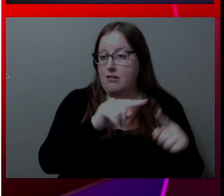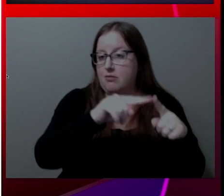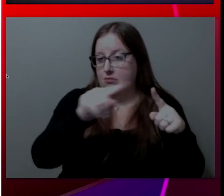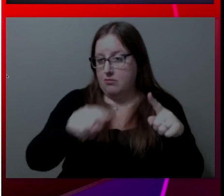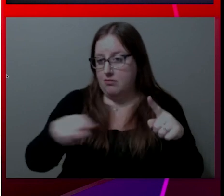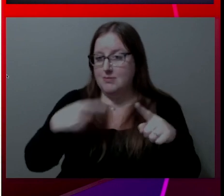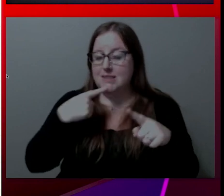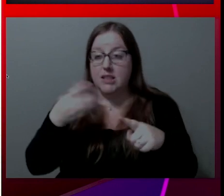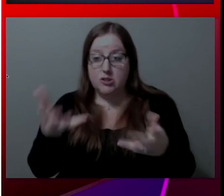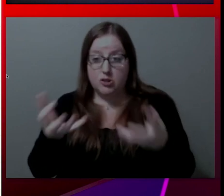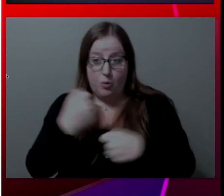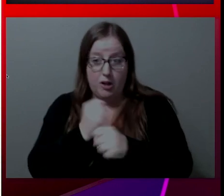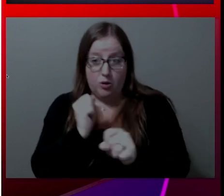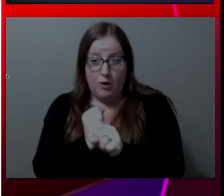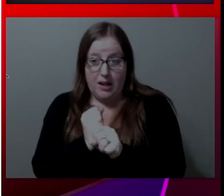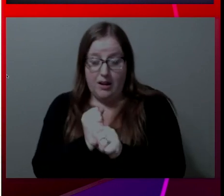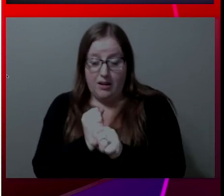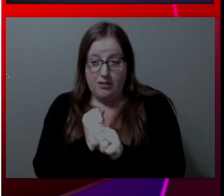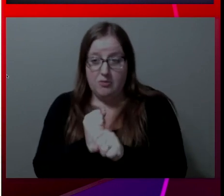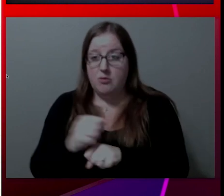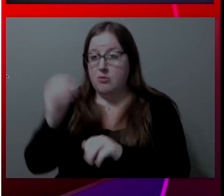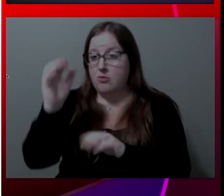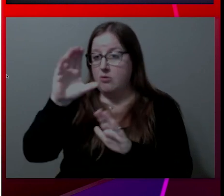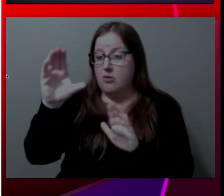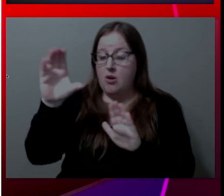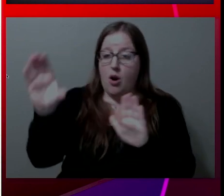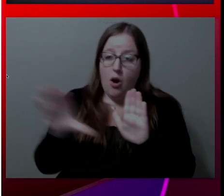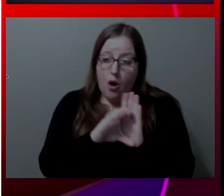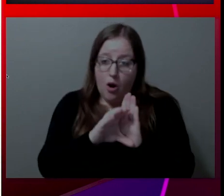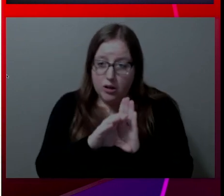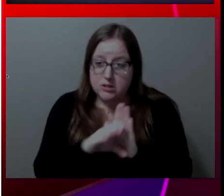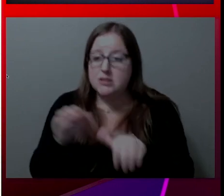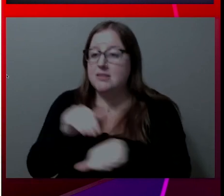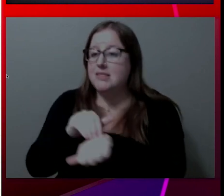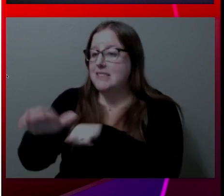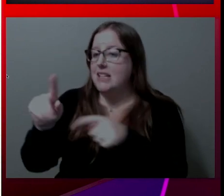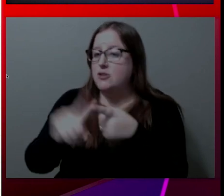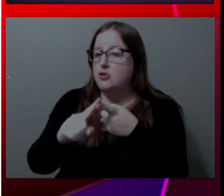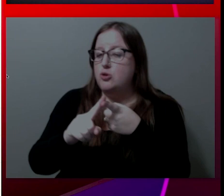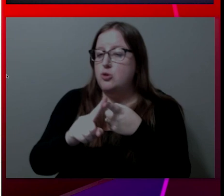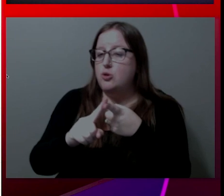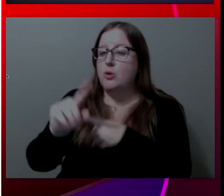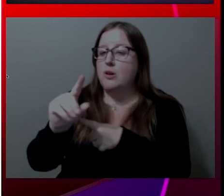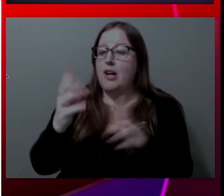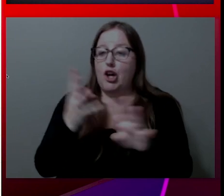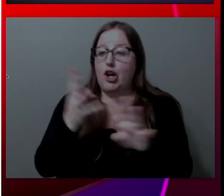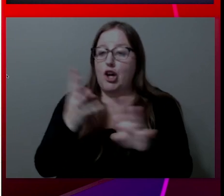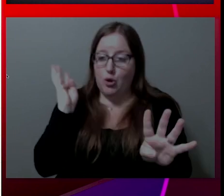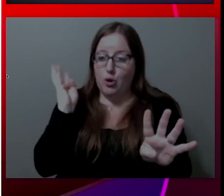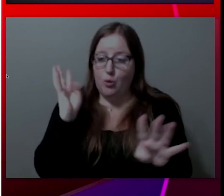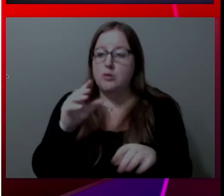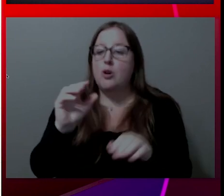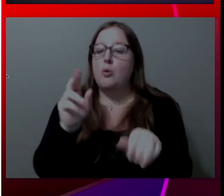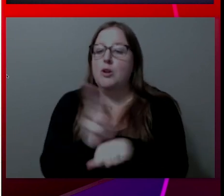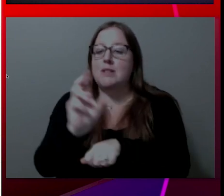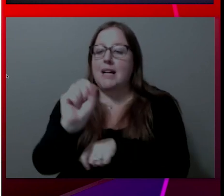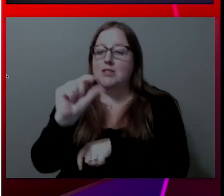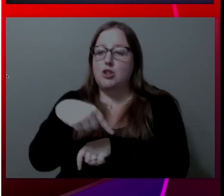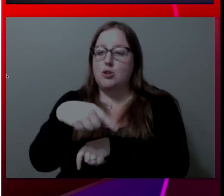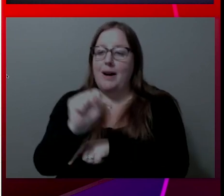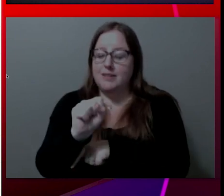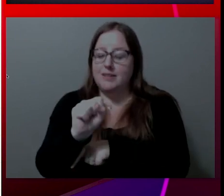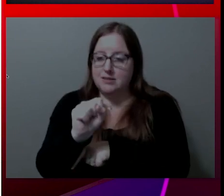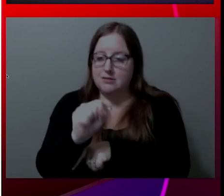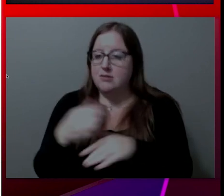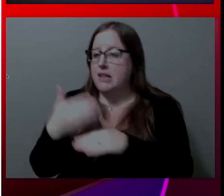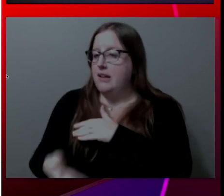you want to create a piece of art or a deepfake? Send your task to a queue. So we use SQS here. And then